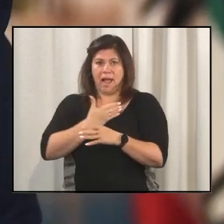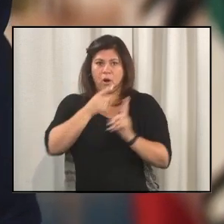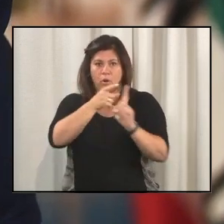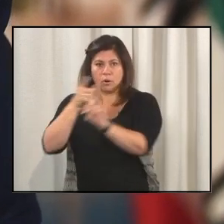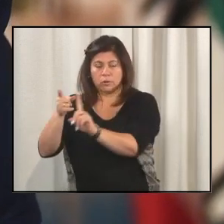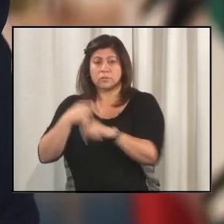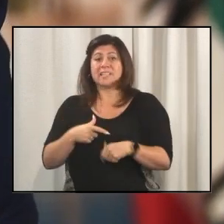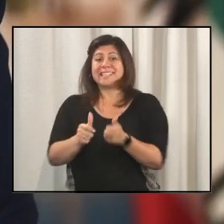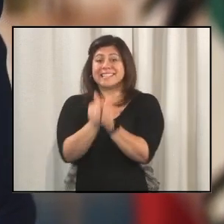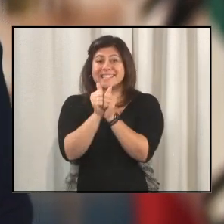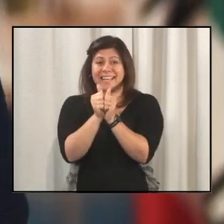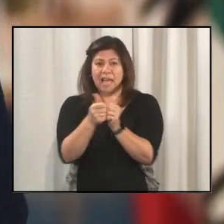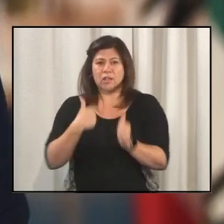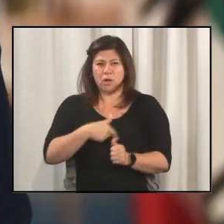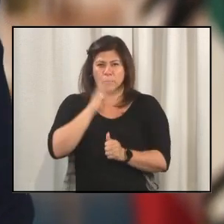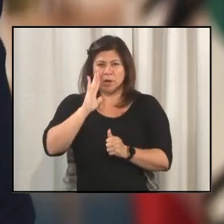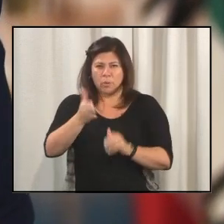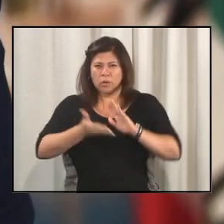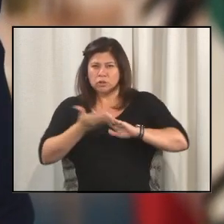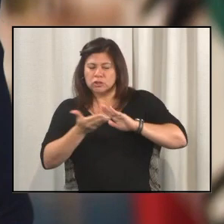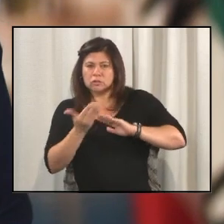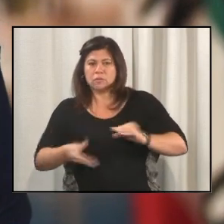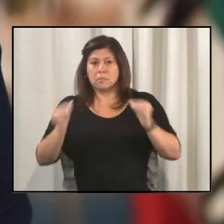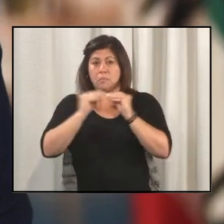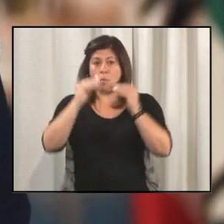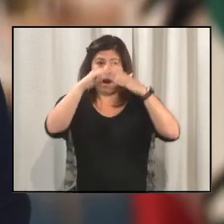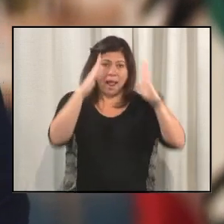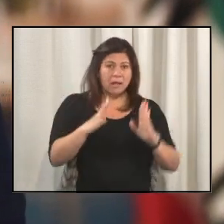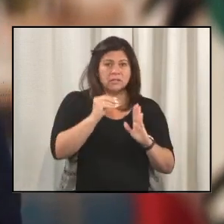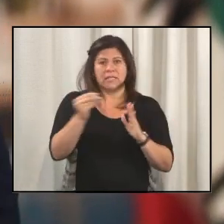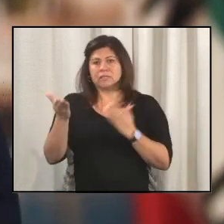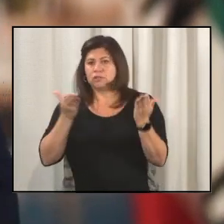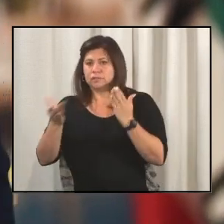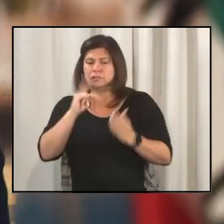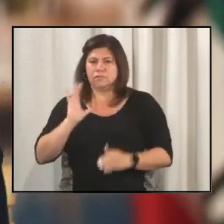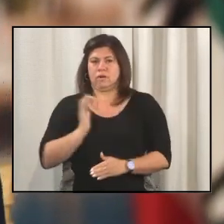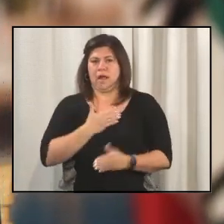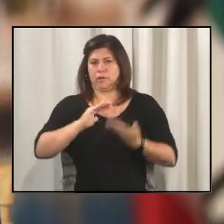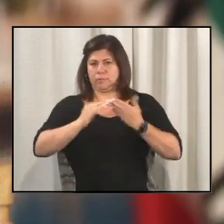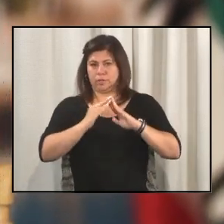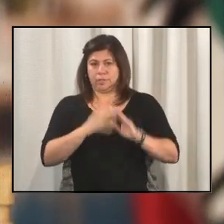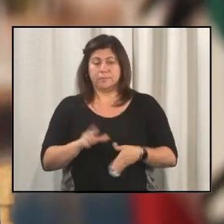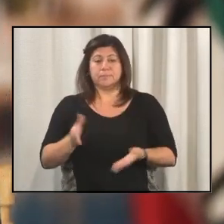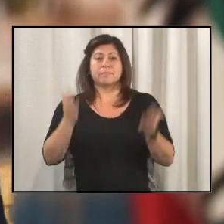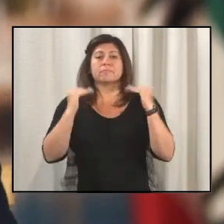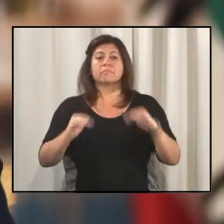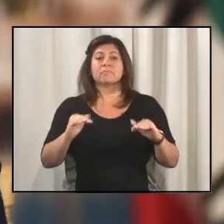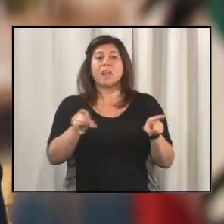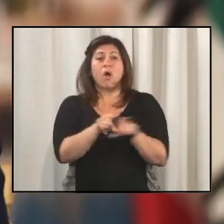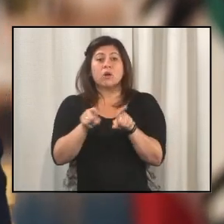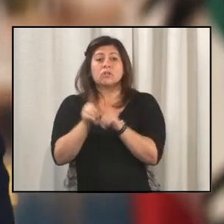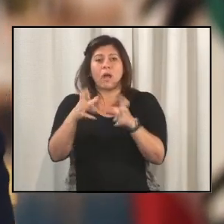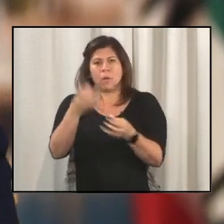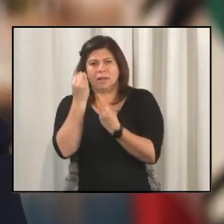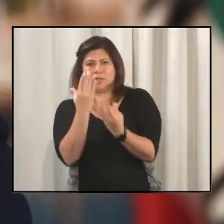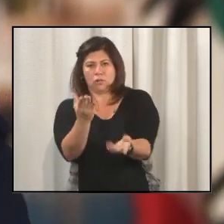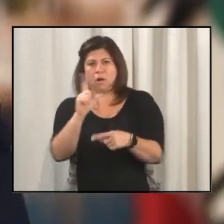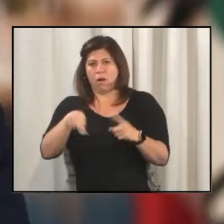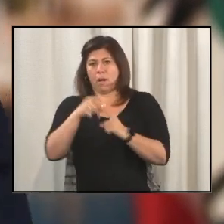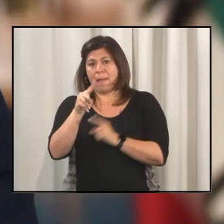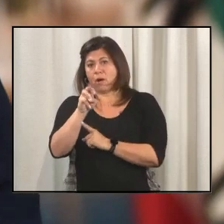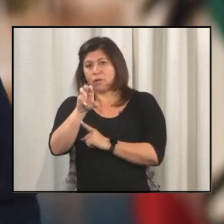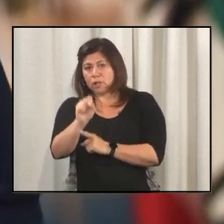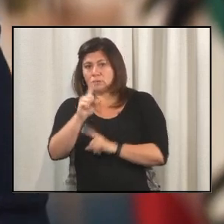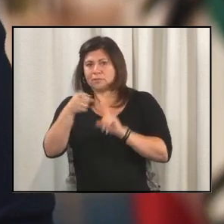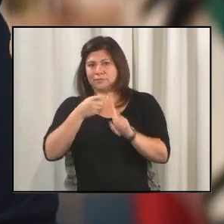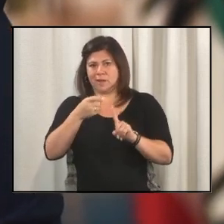Together, we'll work to generate more housing and services for our community. I also want to share news with you from over the weekend. I joined